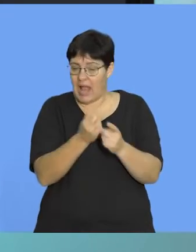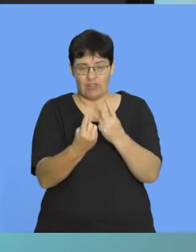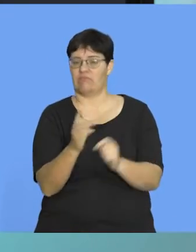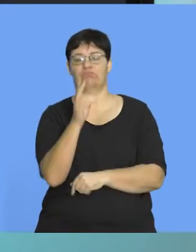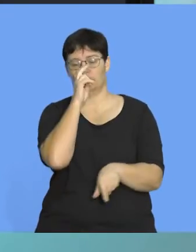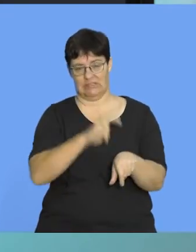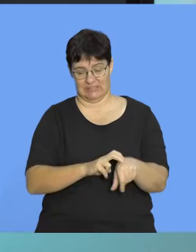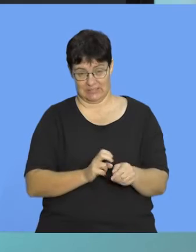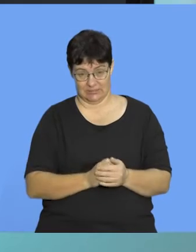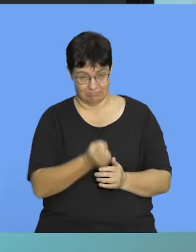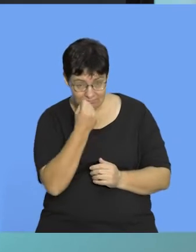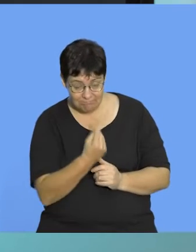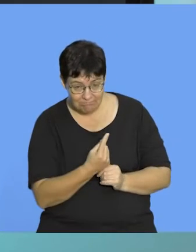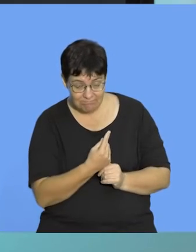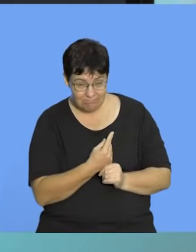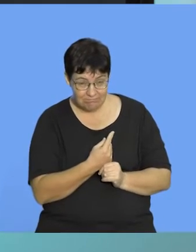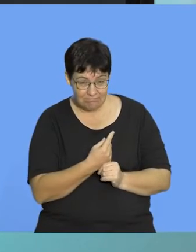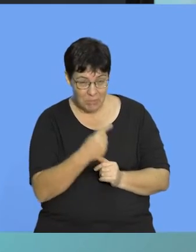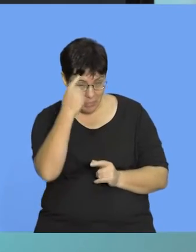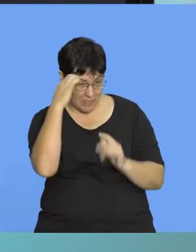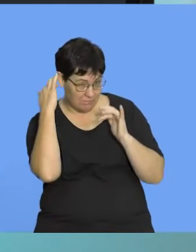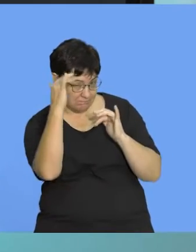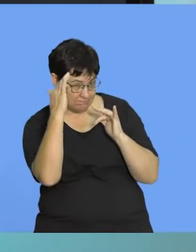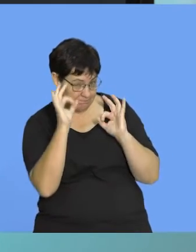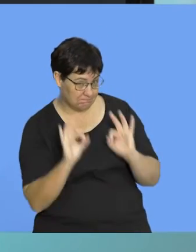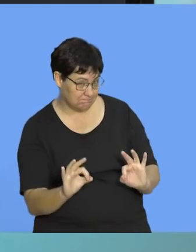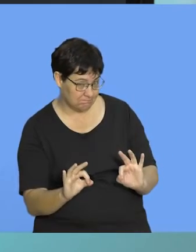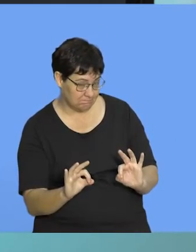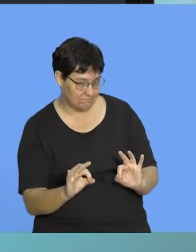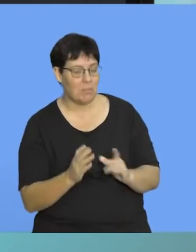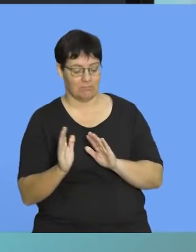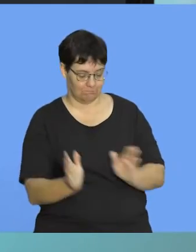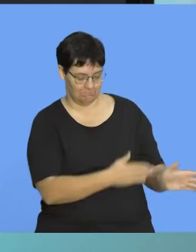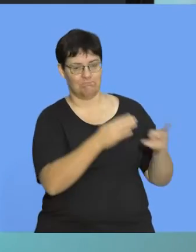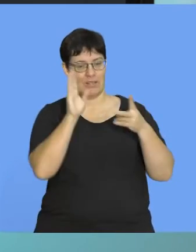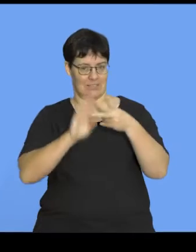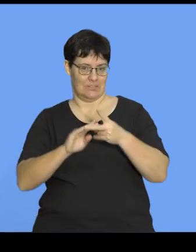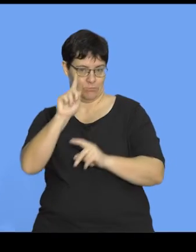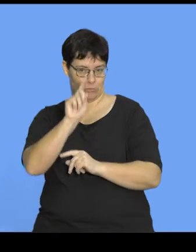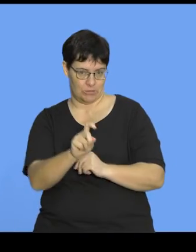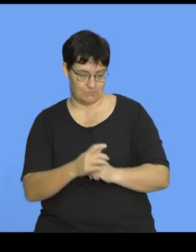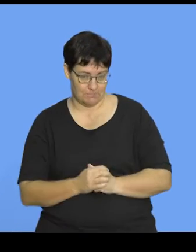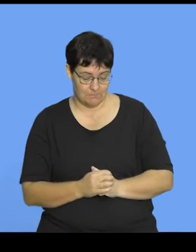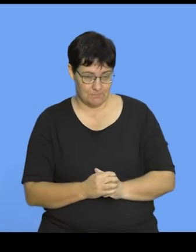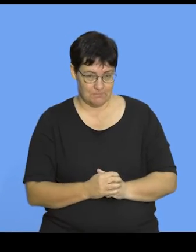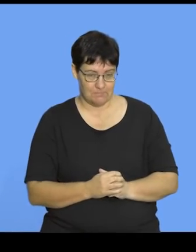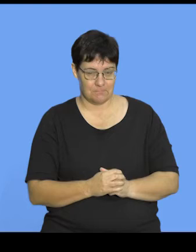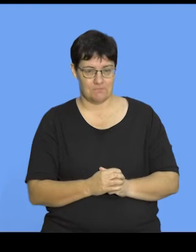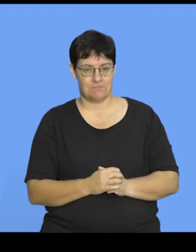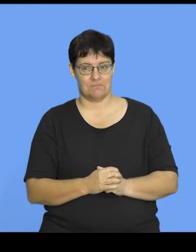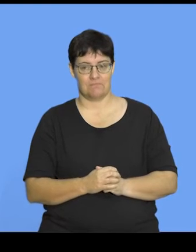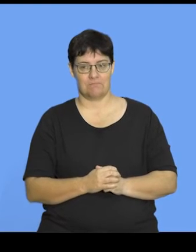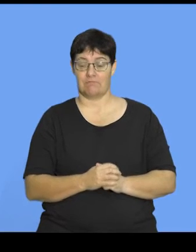other. You get it? We thinking through it? Let's do another question. All